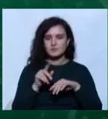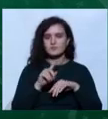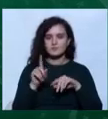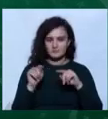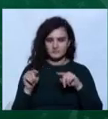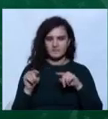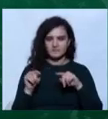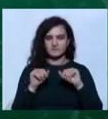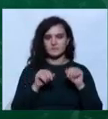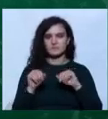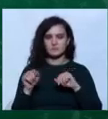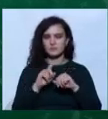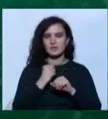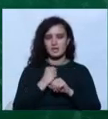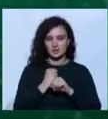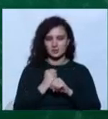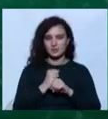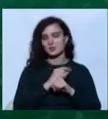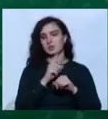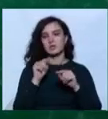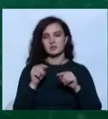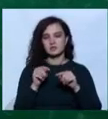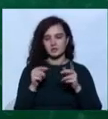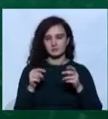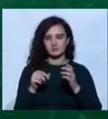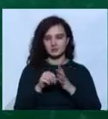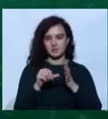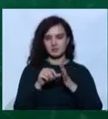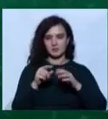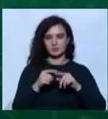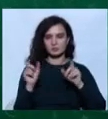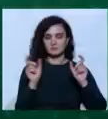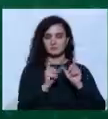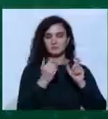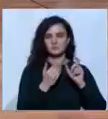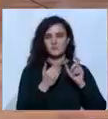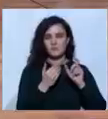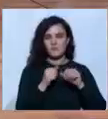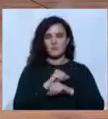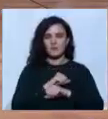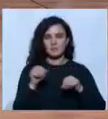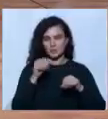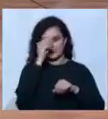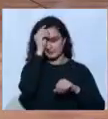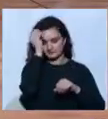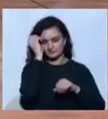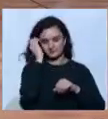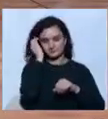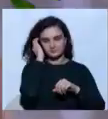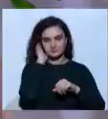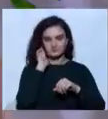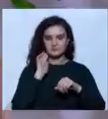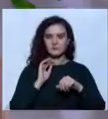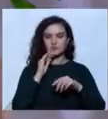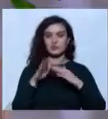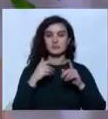or the ability to do something that frightens you. A synonym for courage is bravery. And our